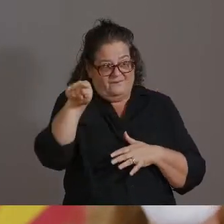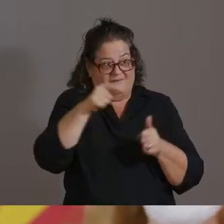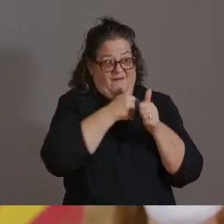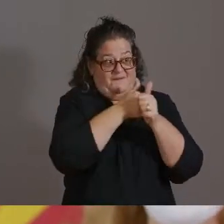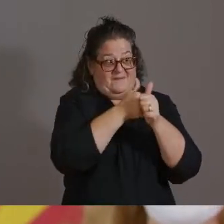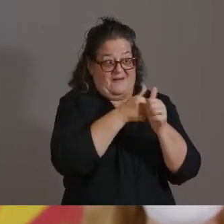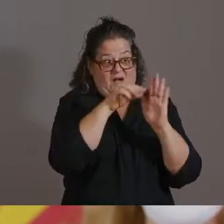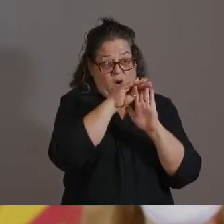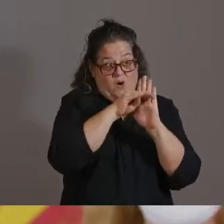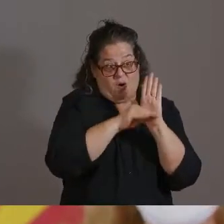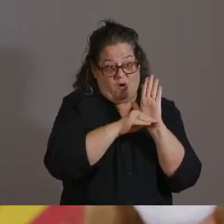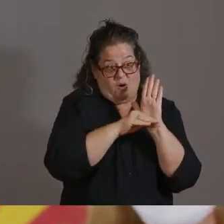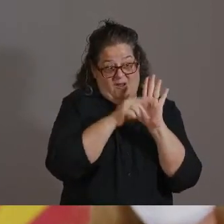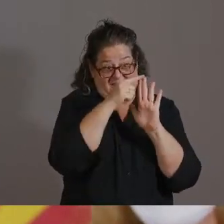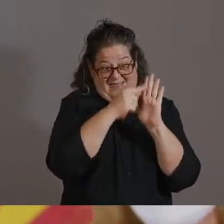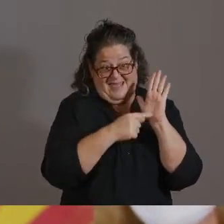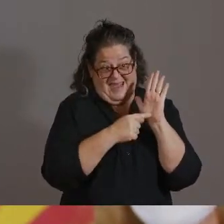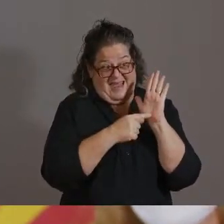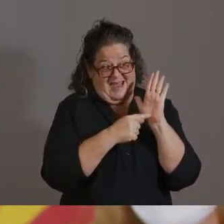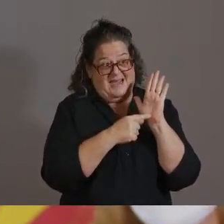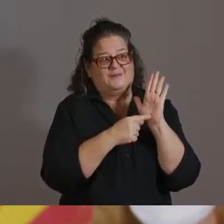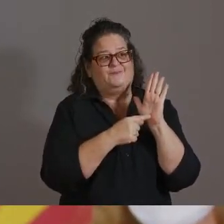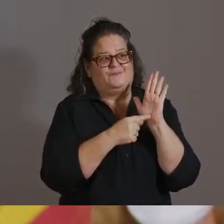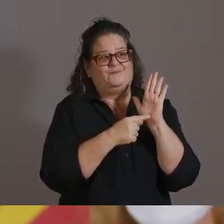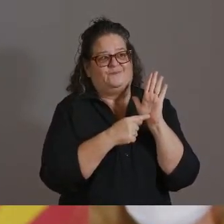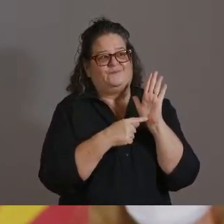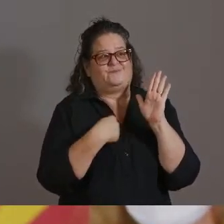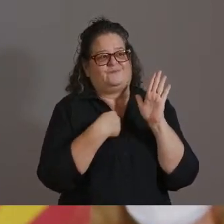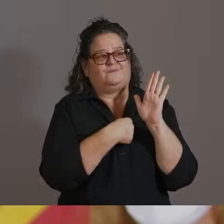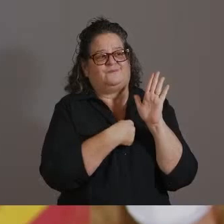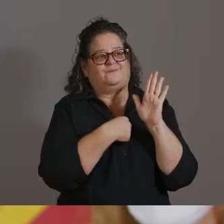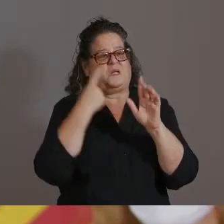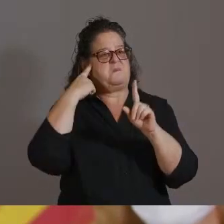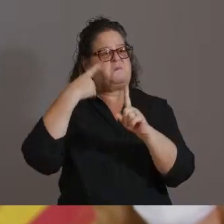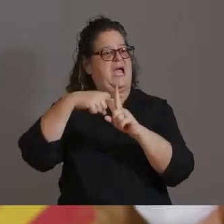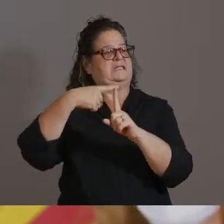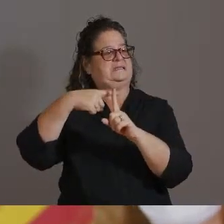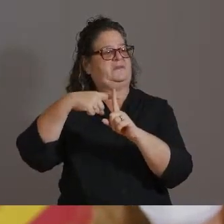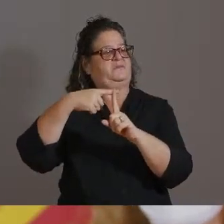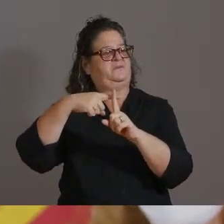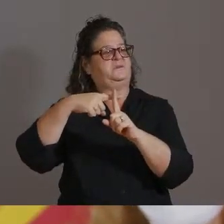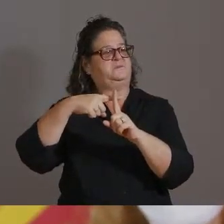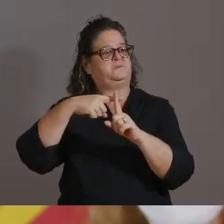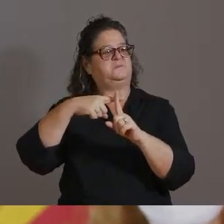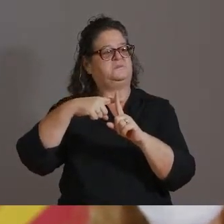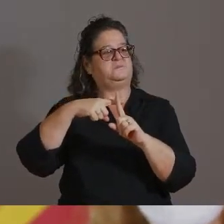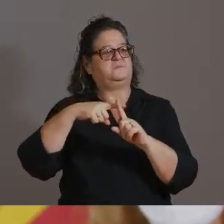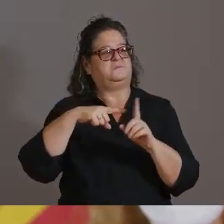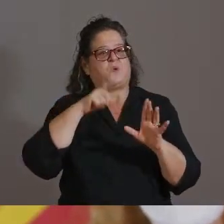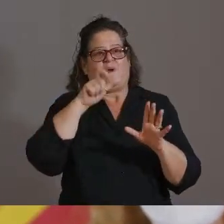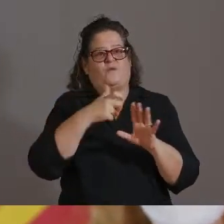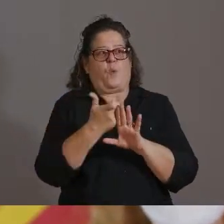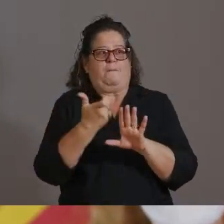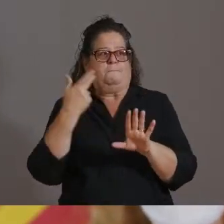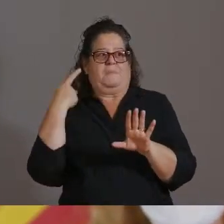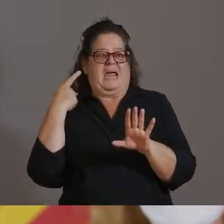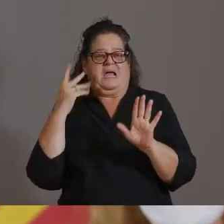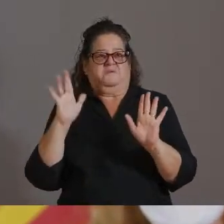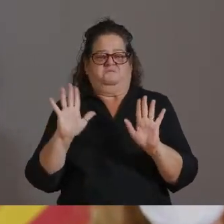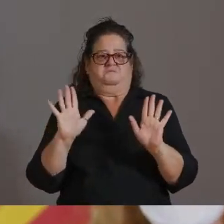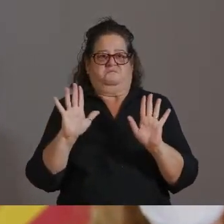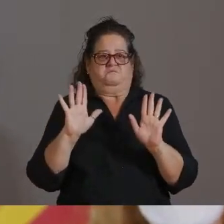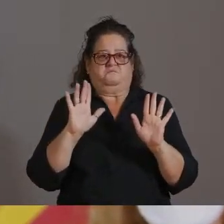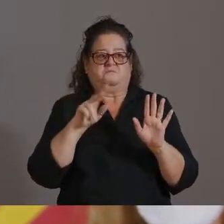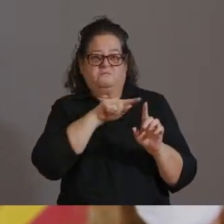going forward, we have some optimism that it's possible that we wouldn't need to do that. But I think it gets more difficult. It's